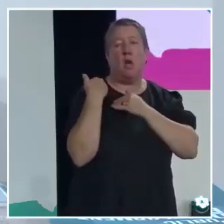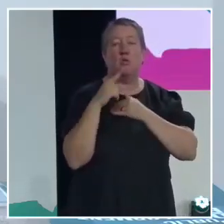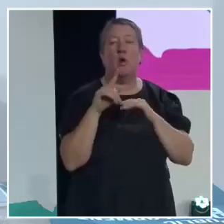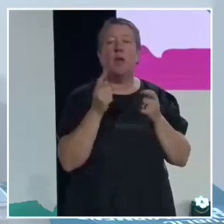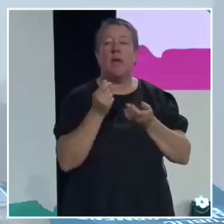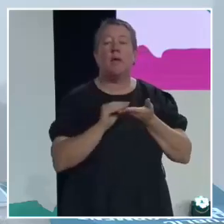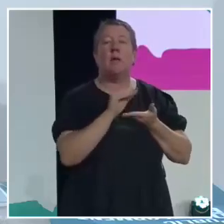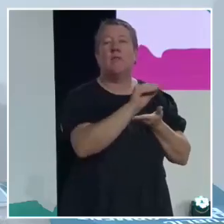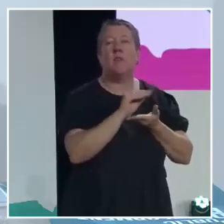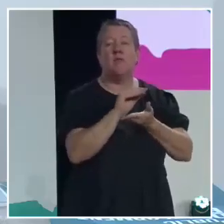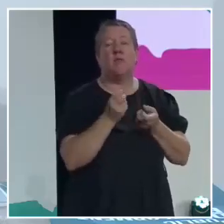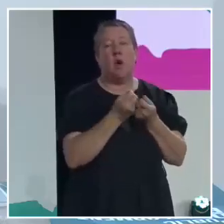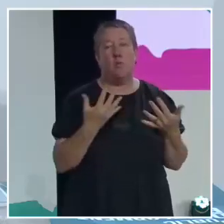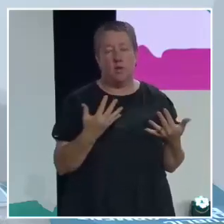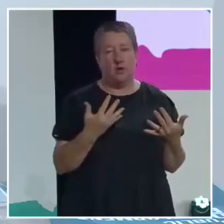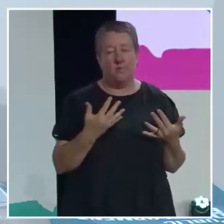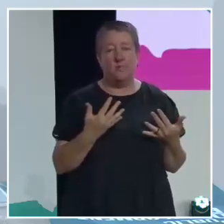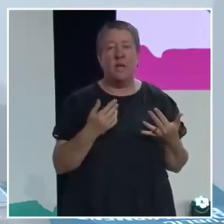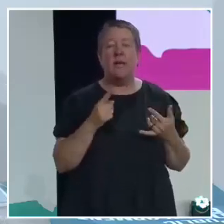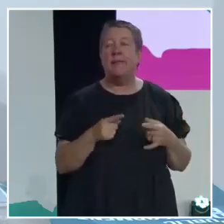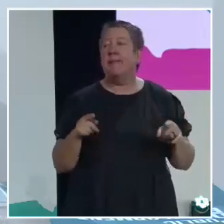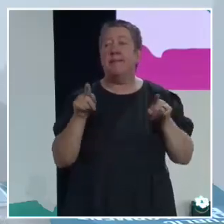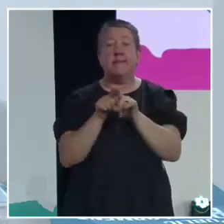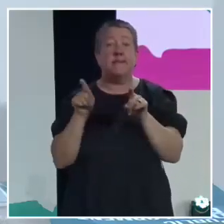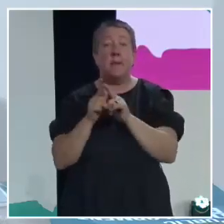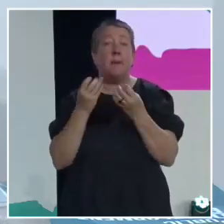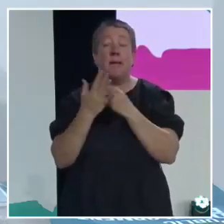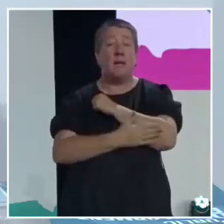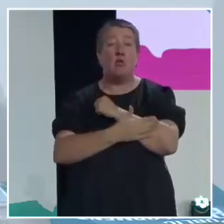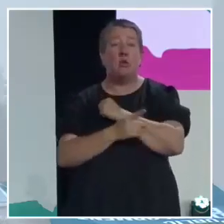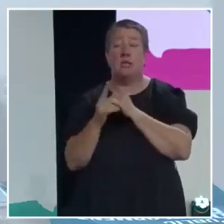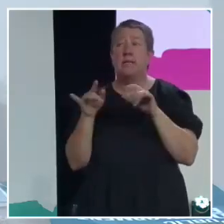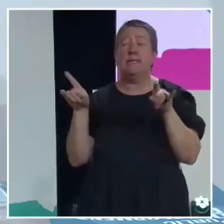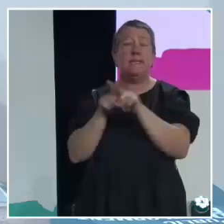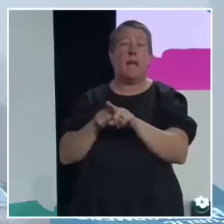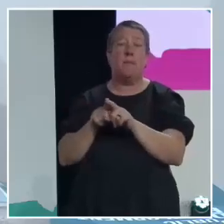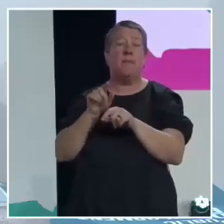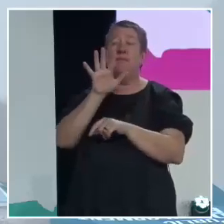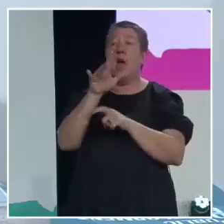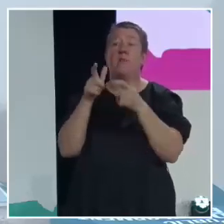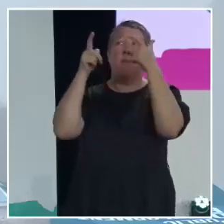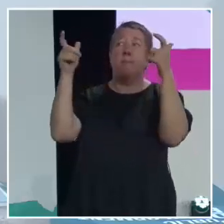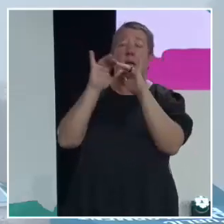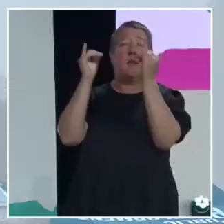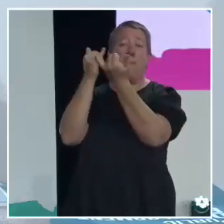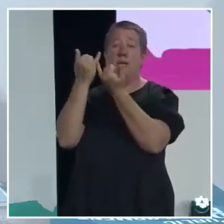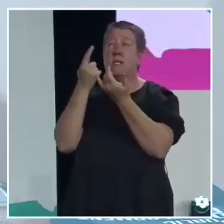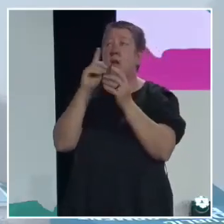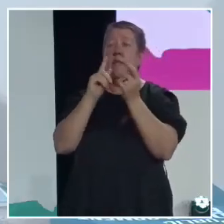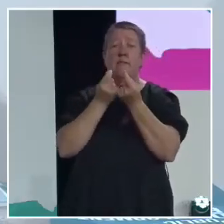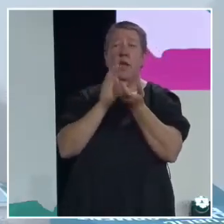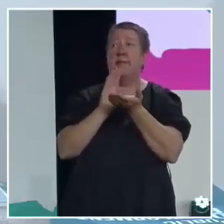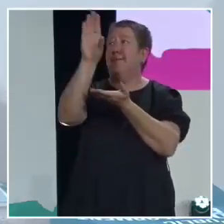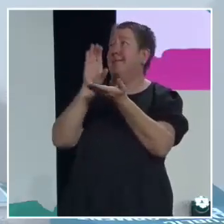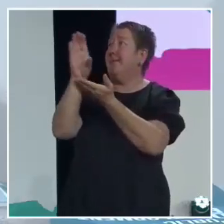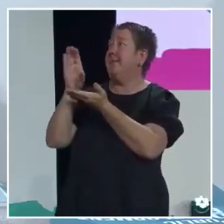many countries, the same big 5 companies get all the money from all the financial institutions and all the concessional financing. And I